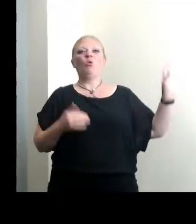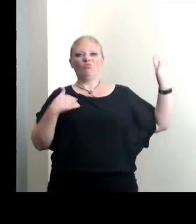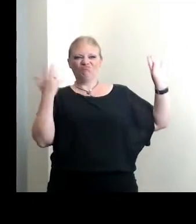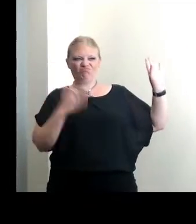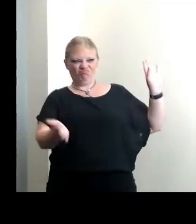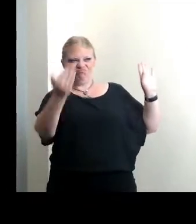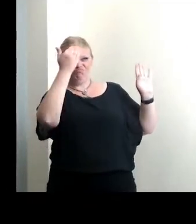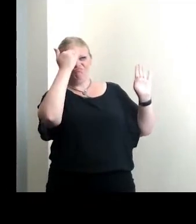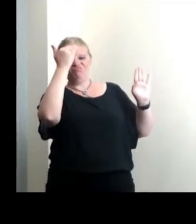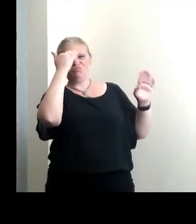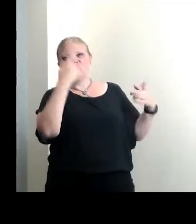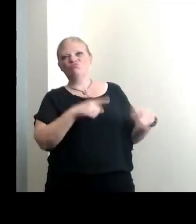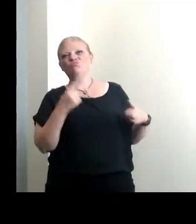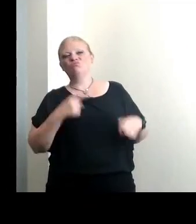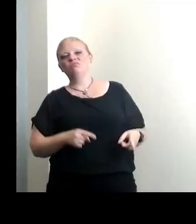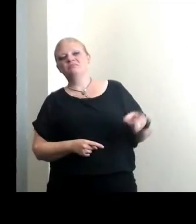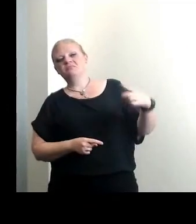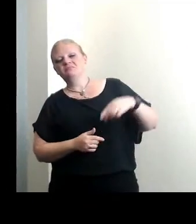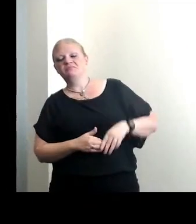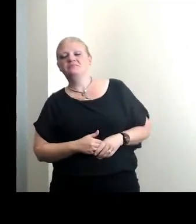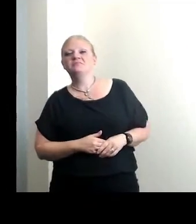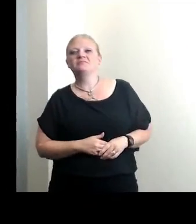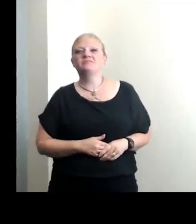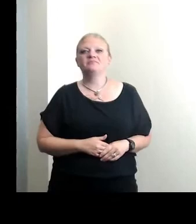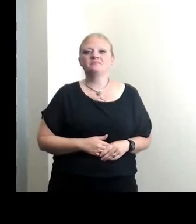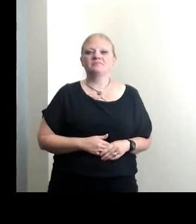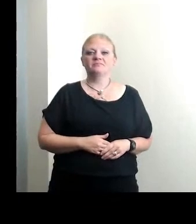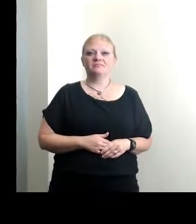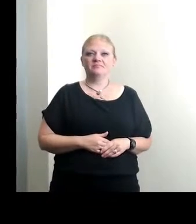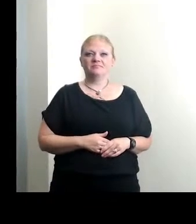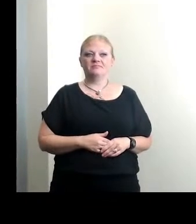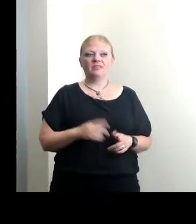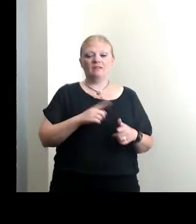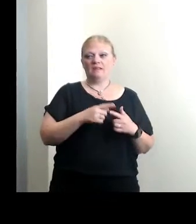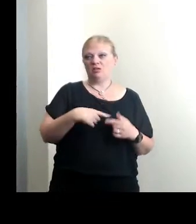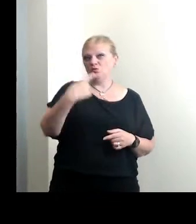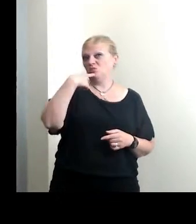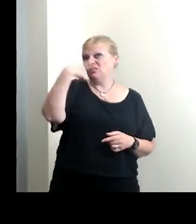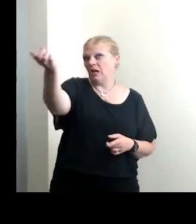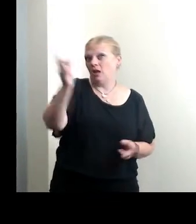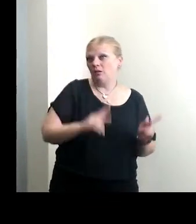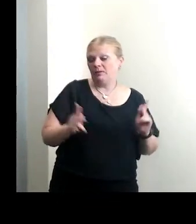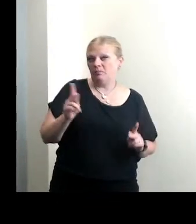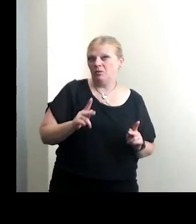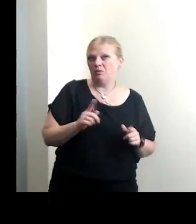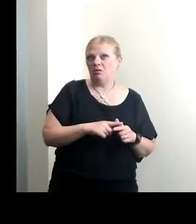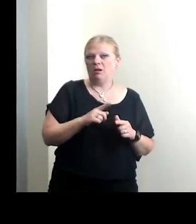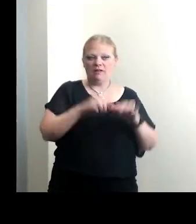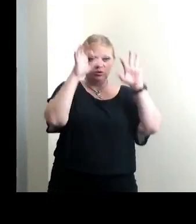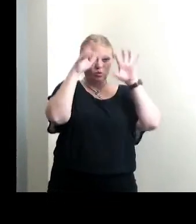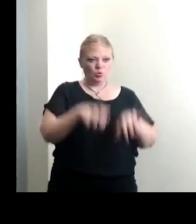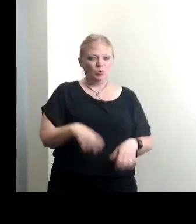about what's going on, speaking to individuals, and then there's reports